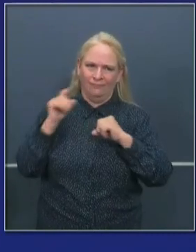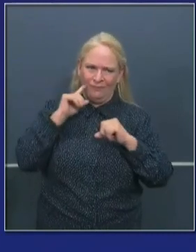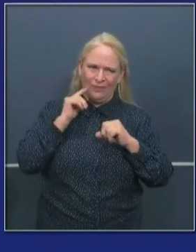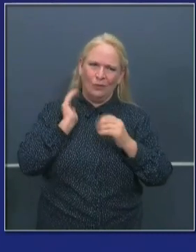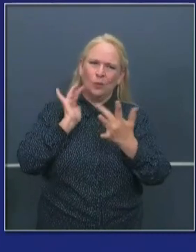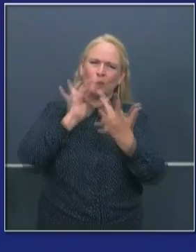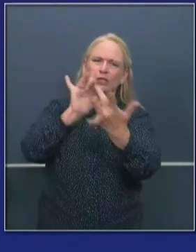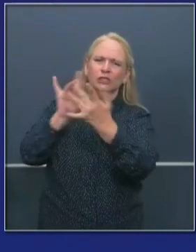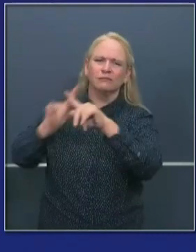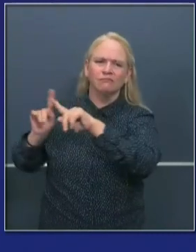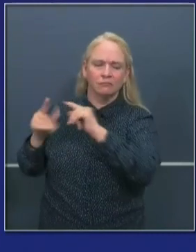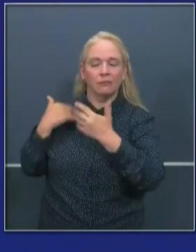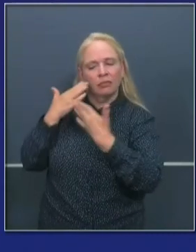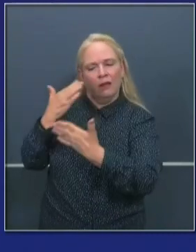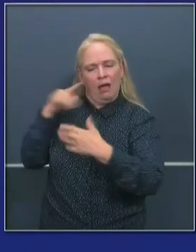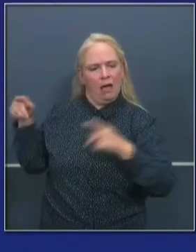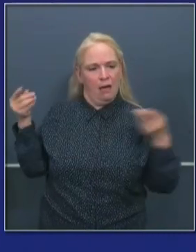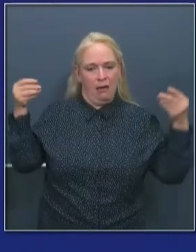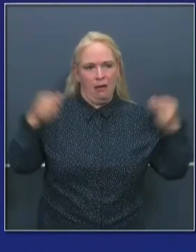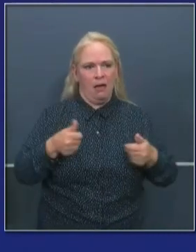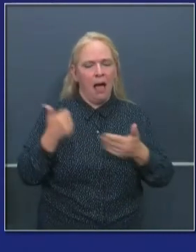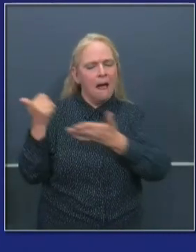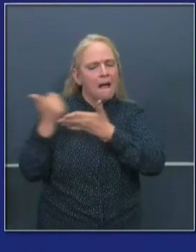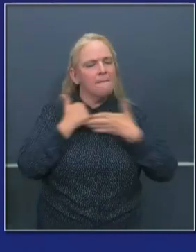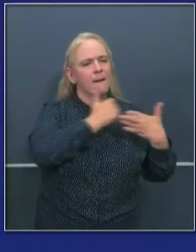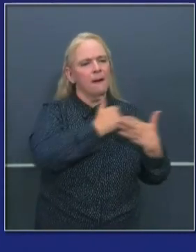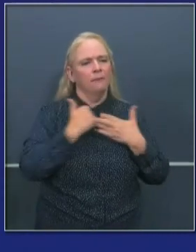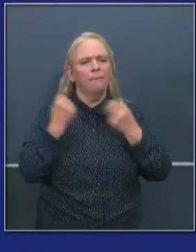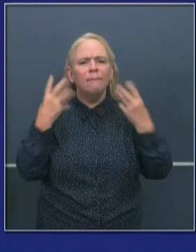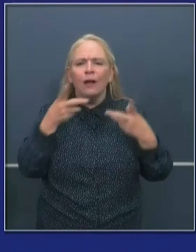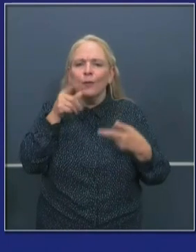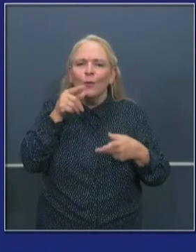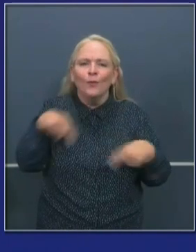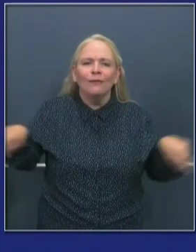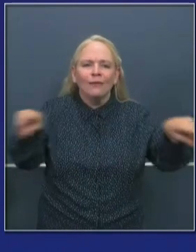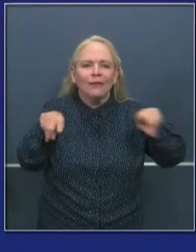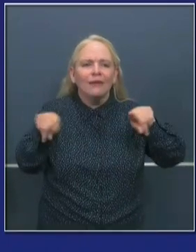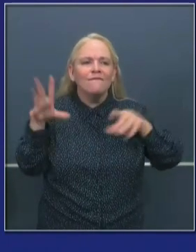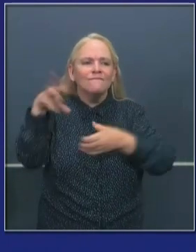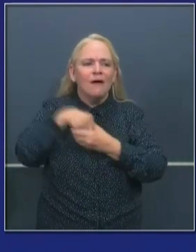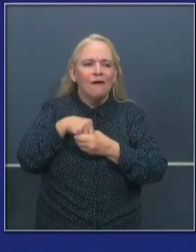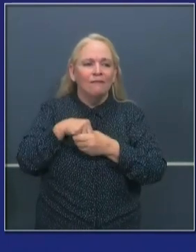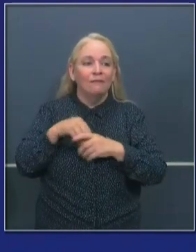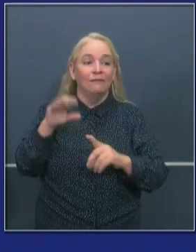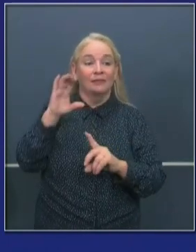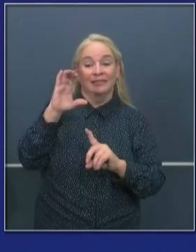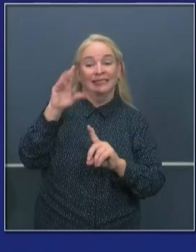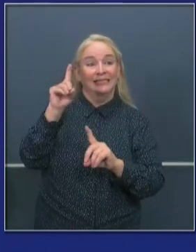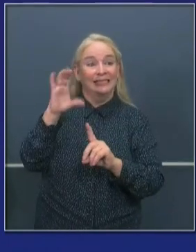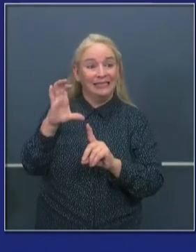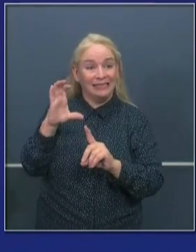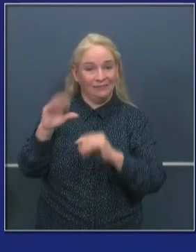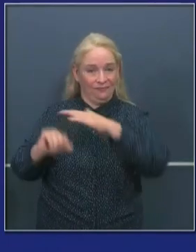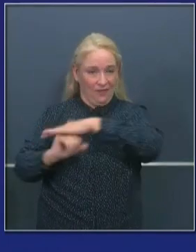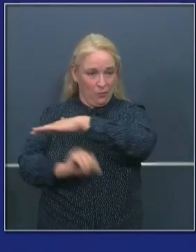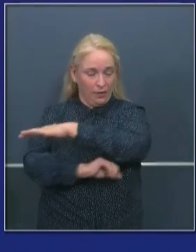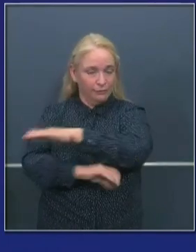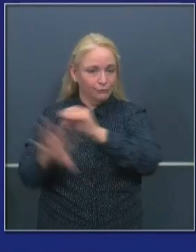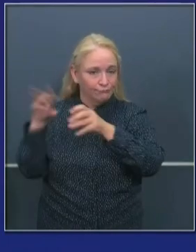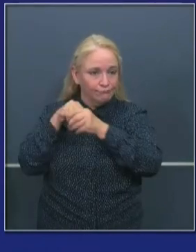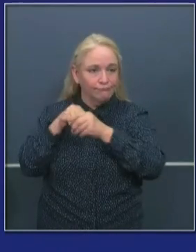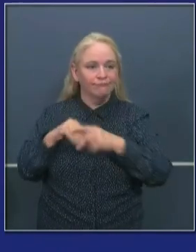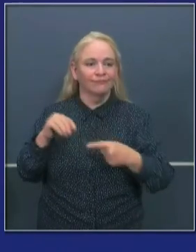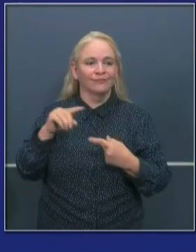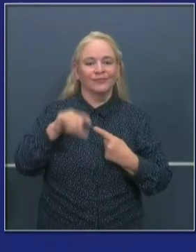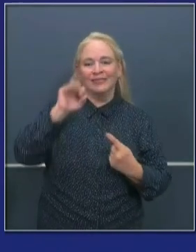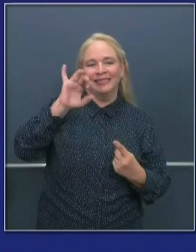express gratitude, and I want to express appreciation, particularly to the CDC Foundation, the Sierra Health